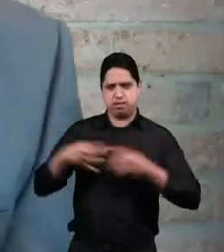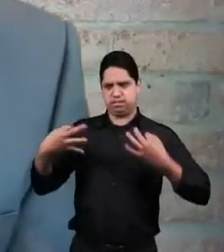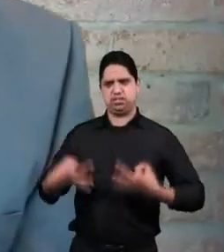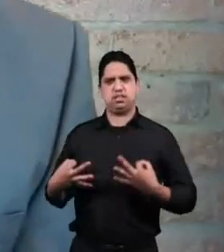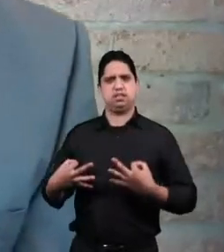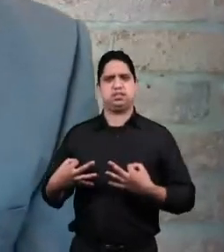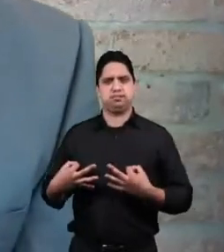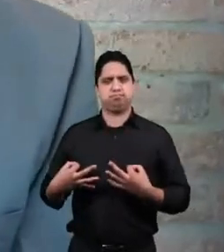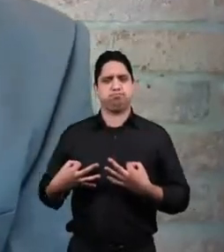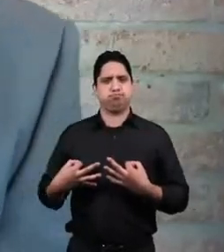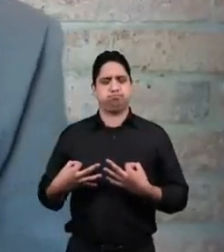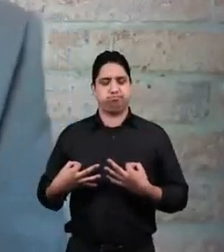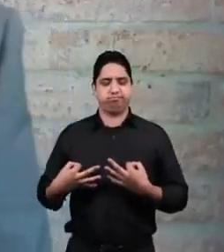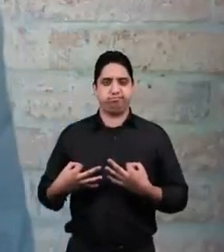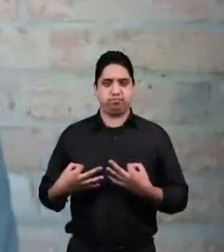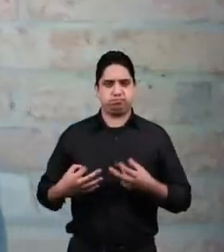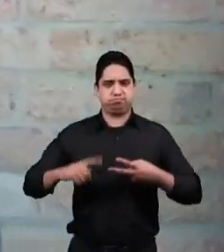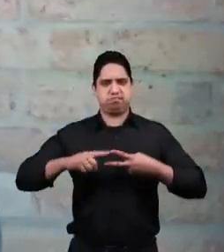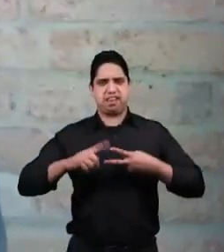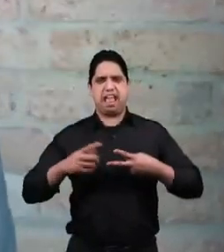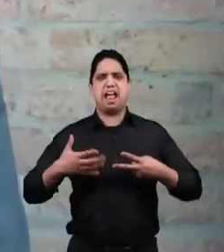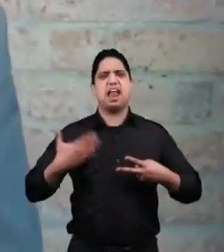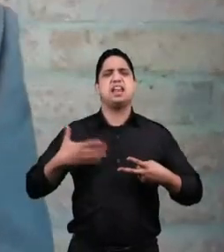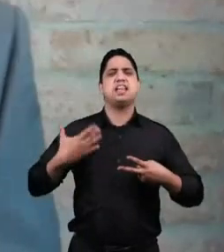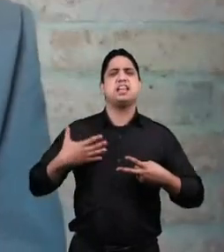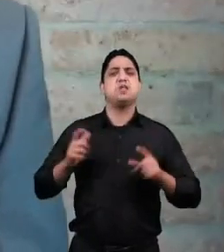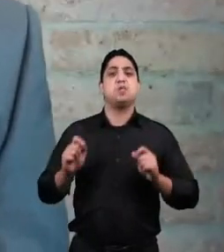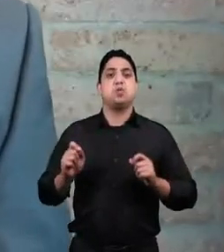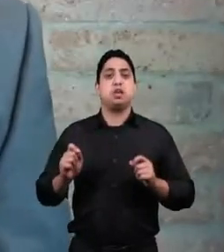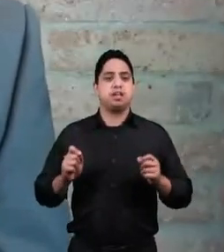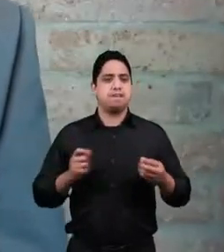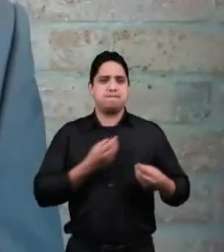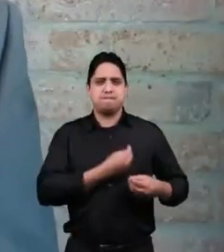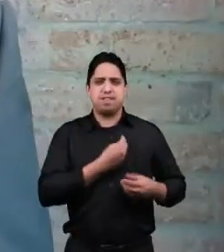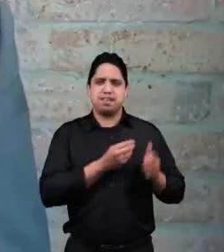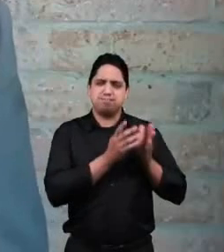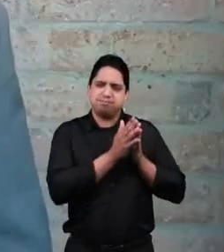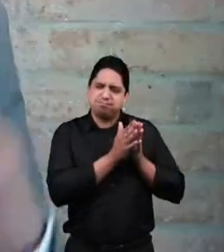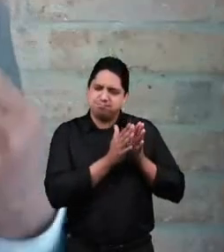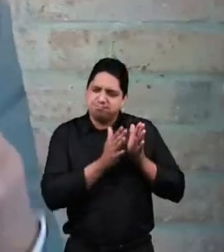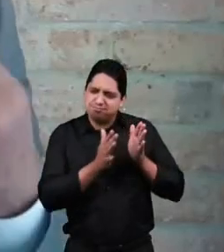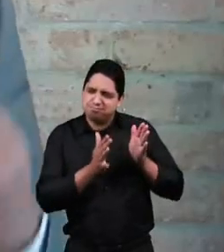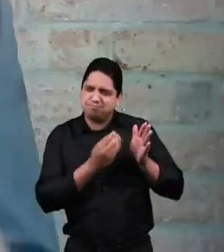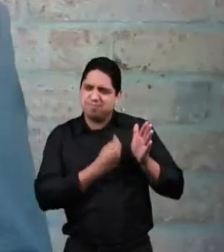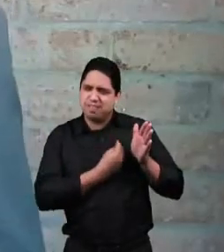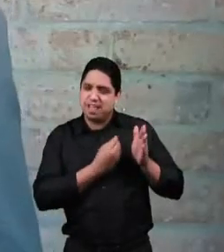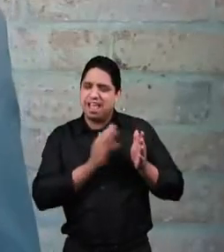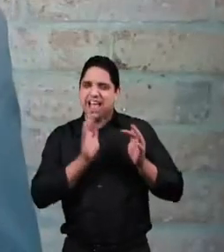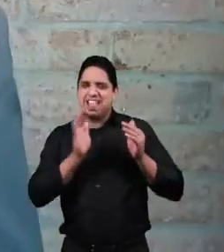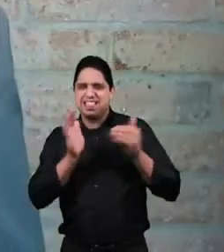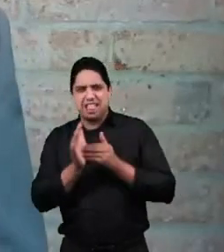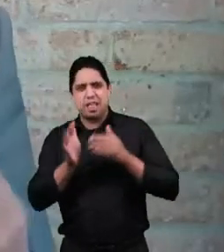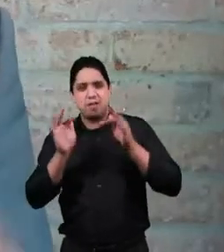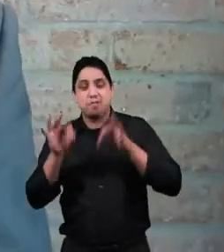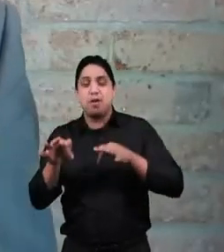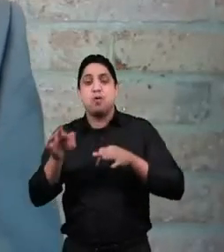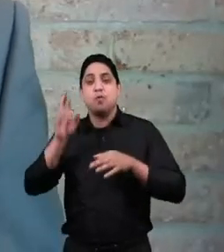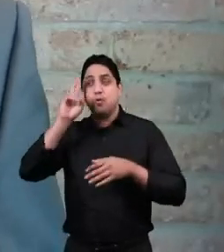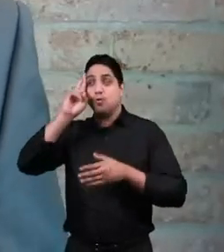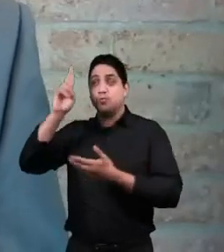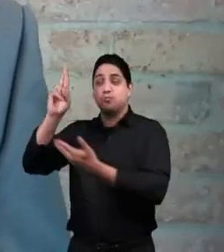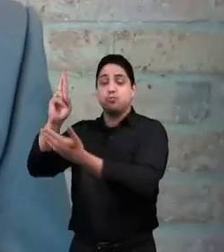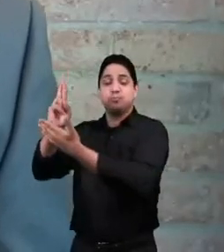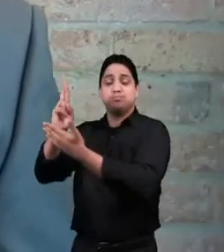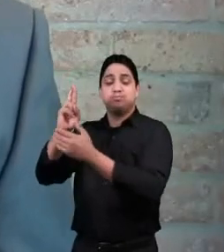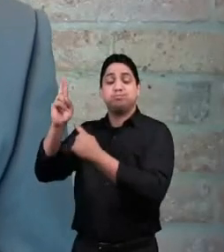of joy and certainty. Joy in brethren have reached his